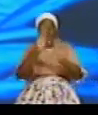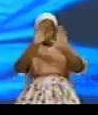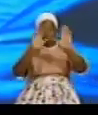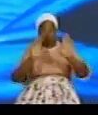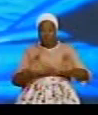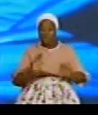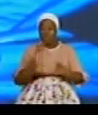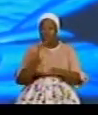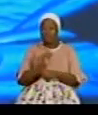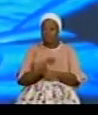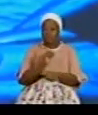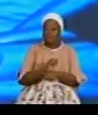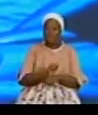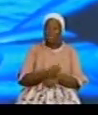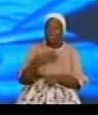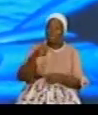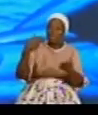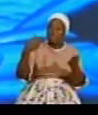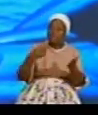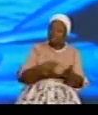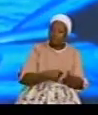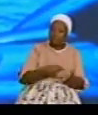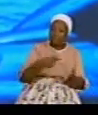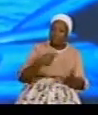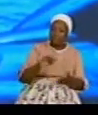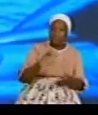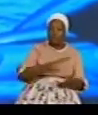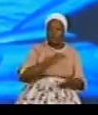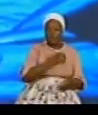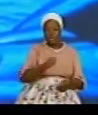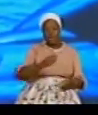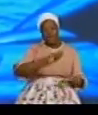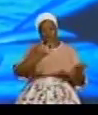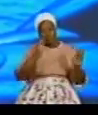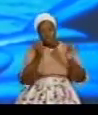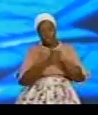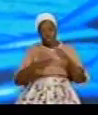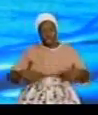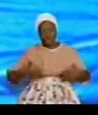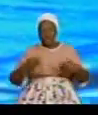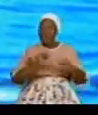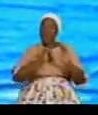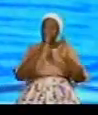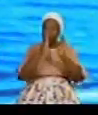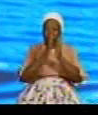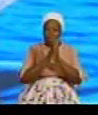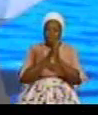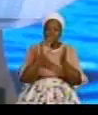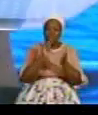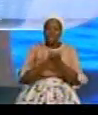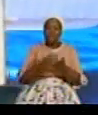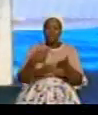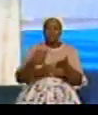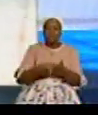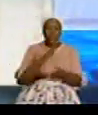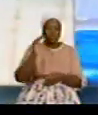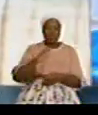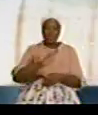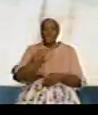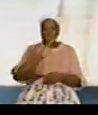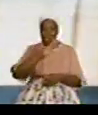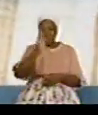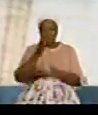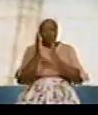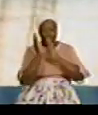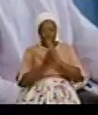miracle. The gospel of a changed life. I pray that gospel will never